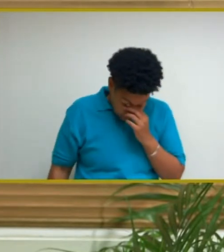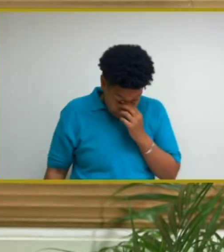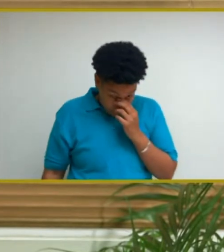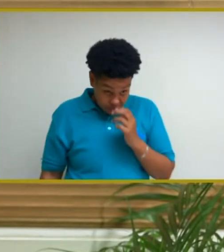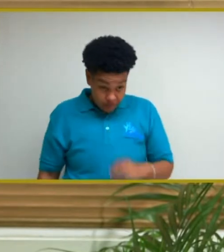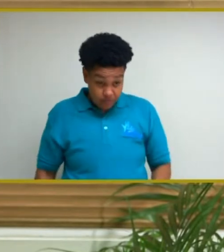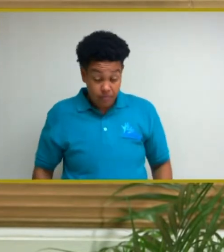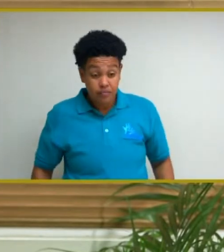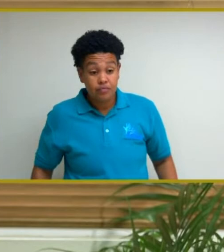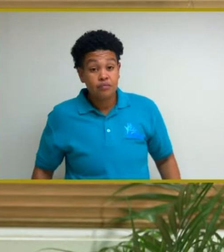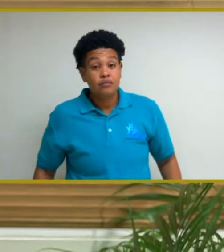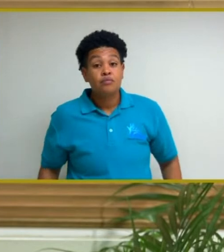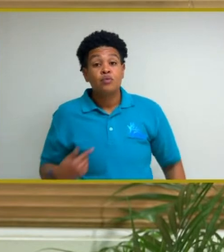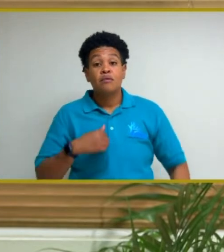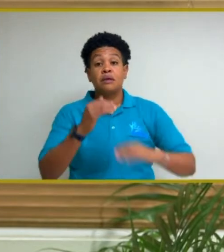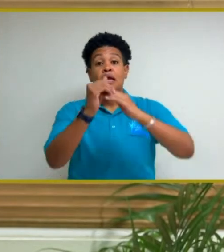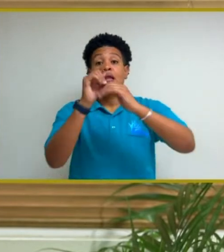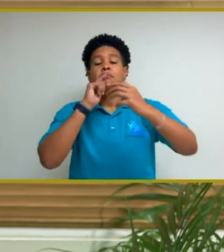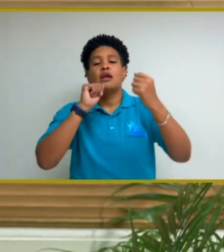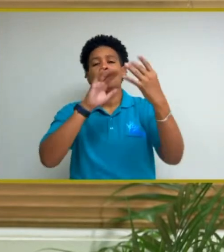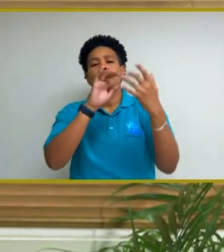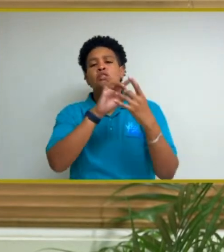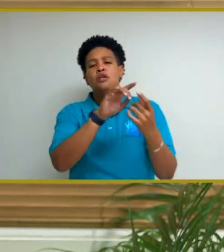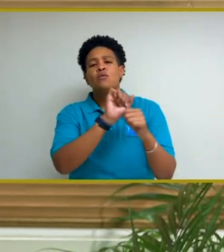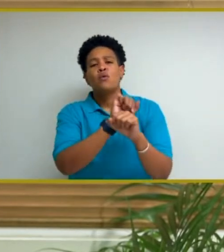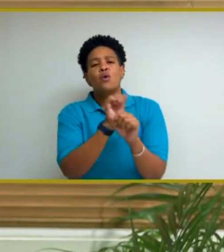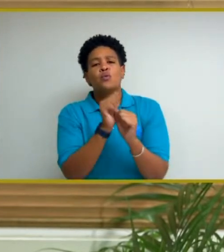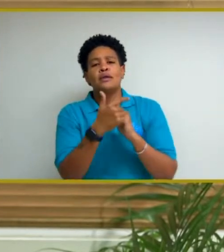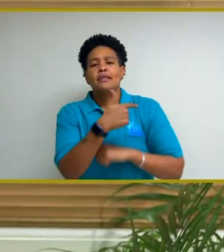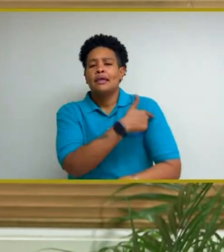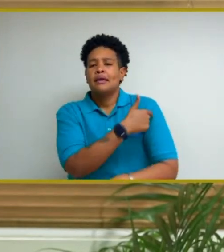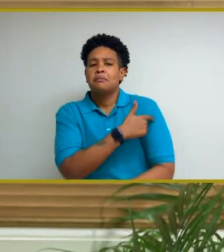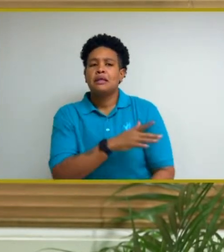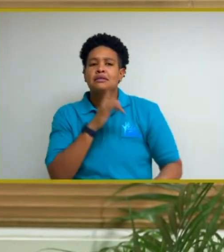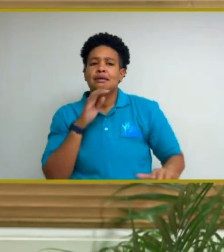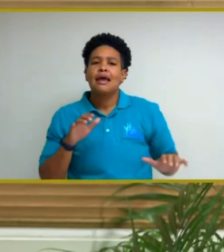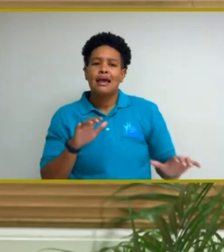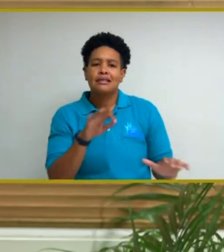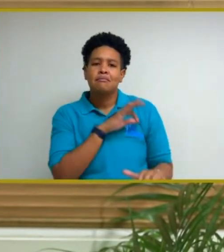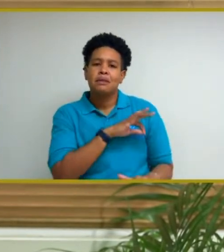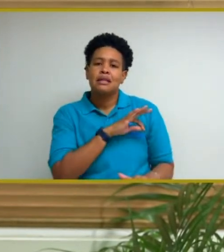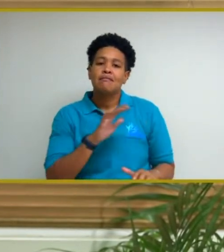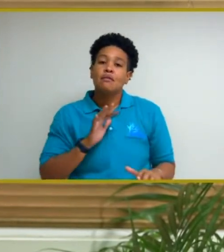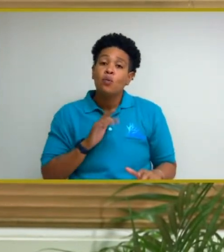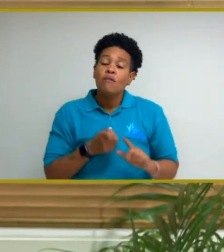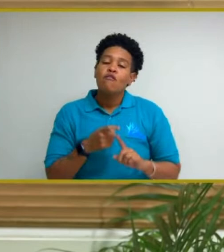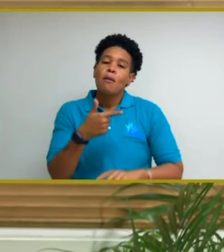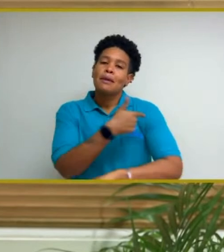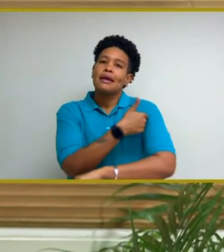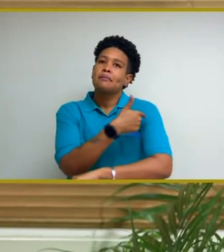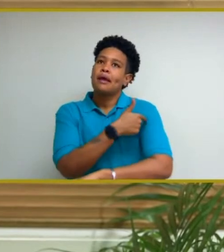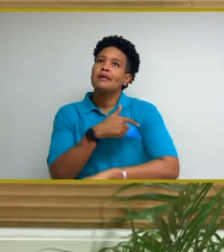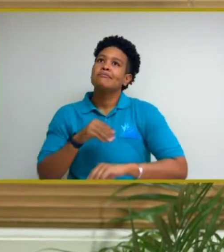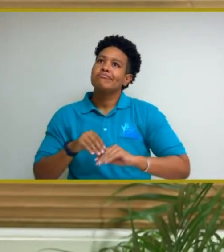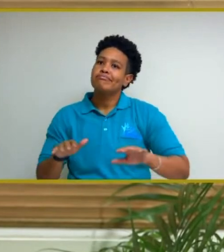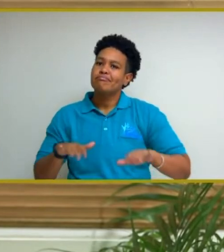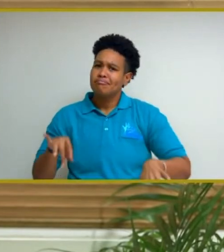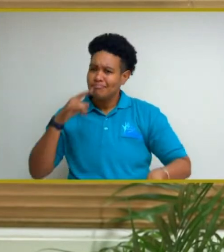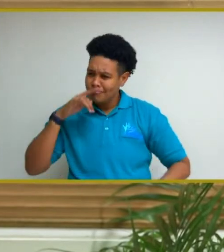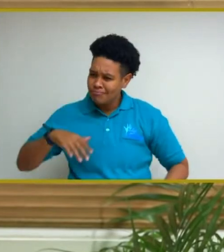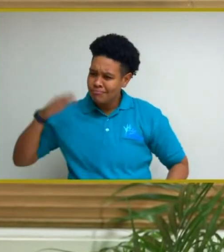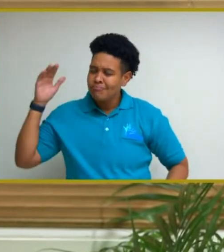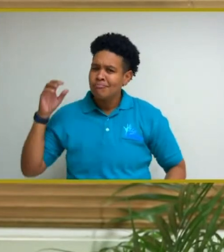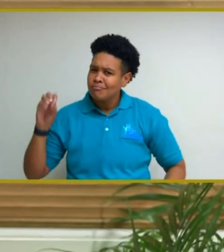immunization. We are very active and have benefited significantly from our immunization program,